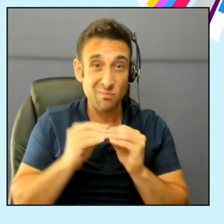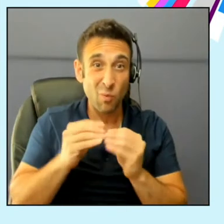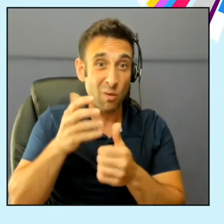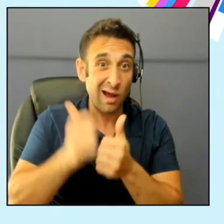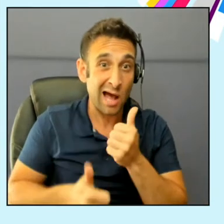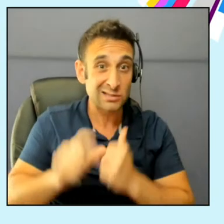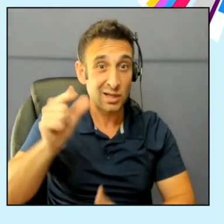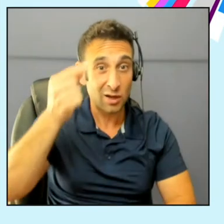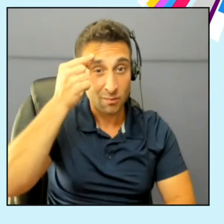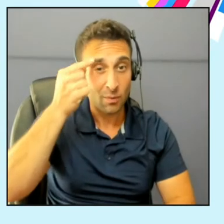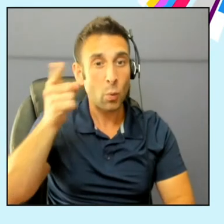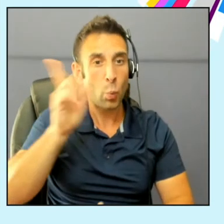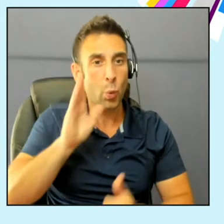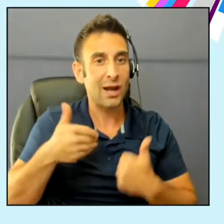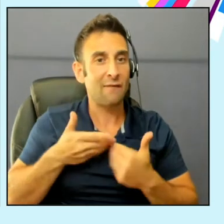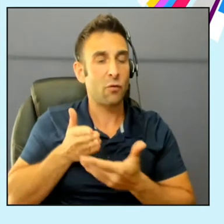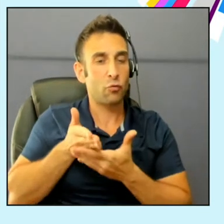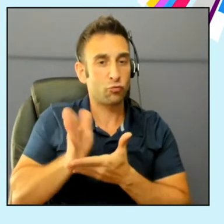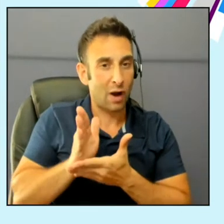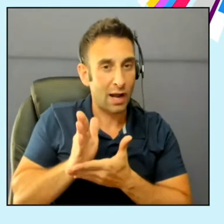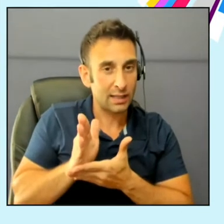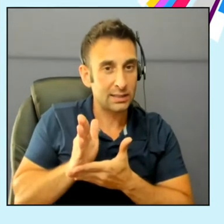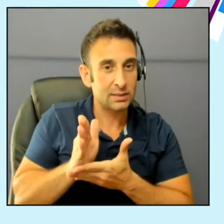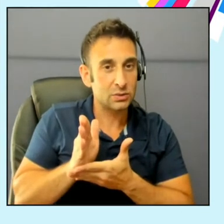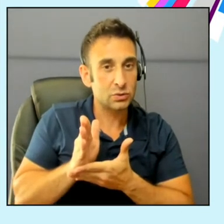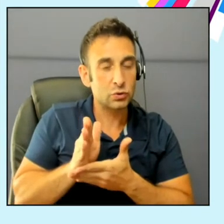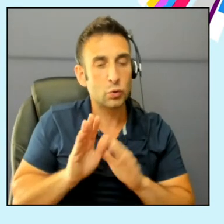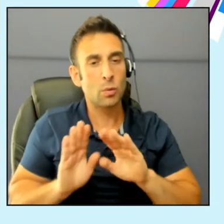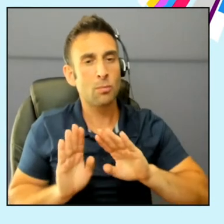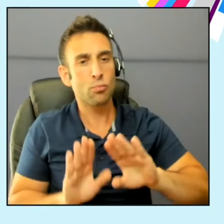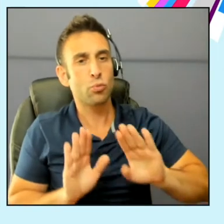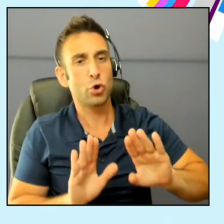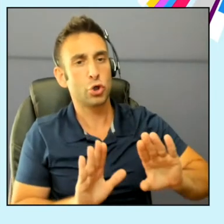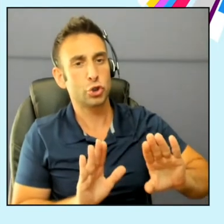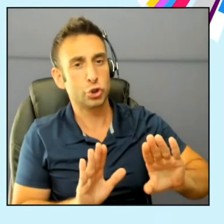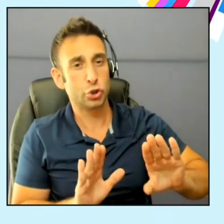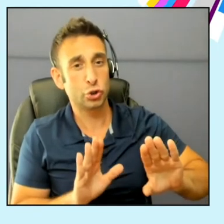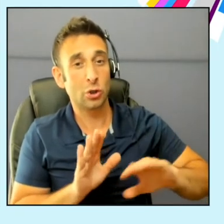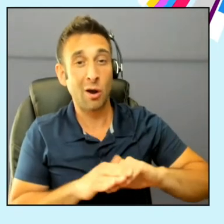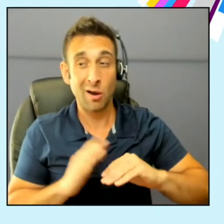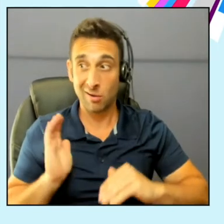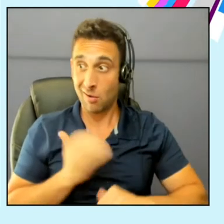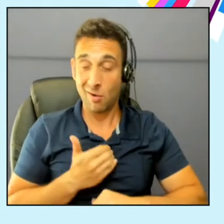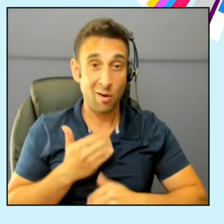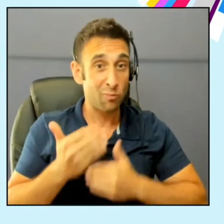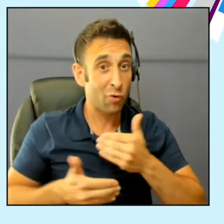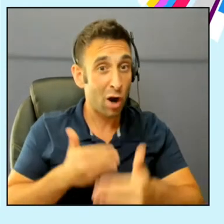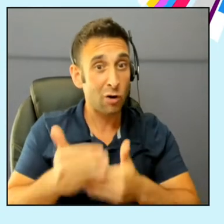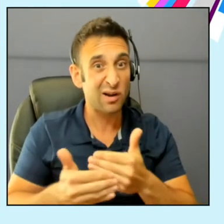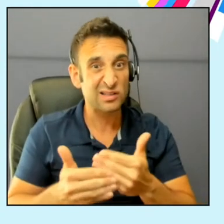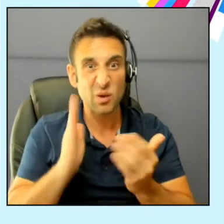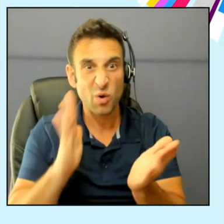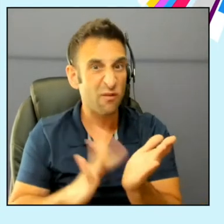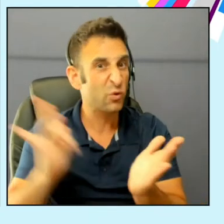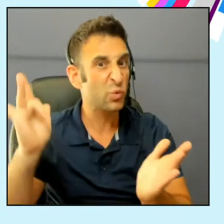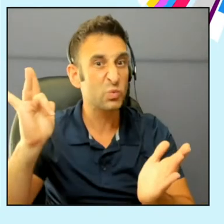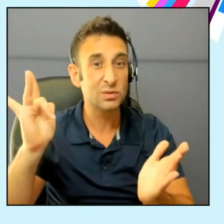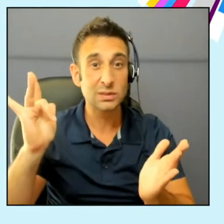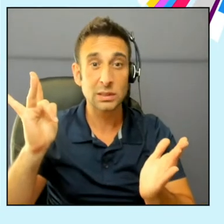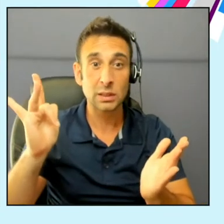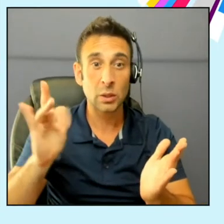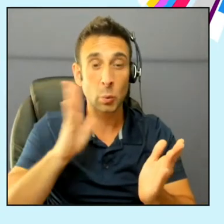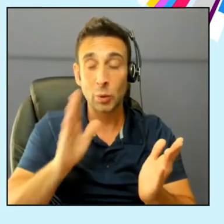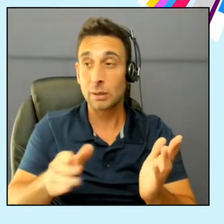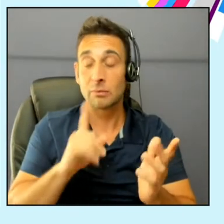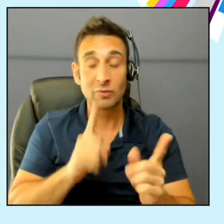right to push back on much of the progress and use it. And it would have haunted us for years to come. And